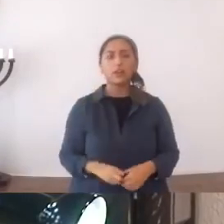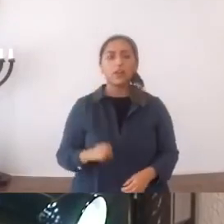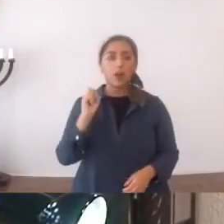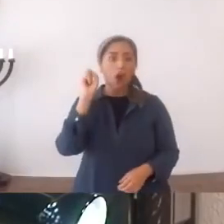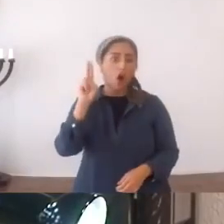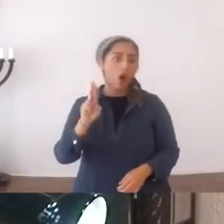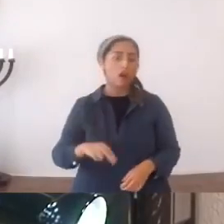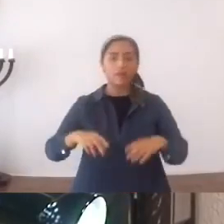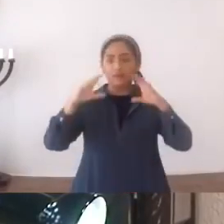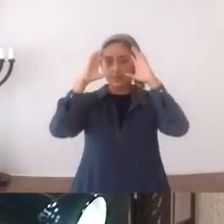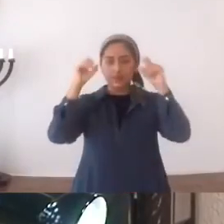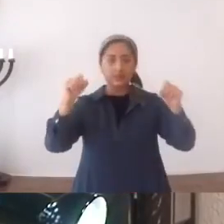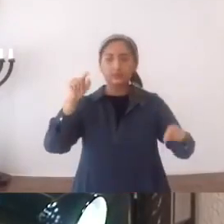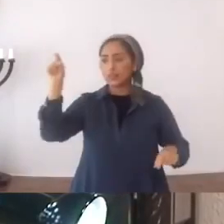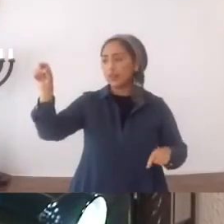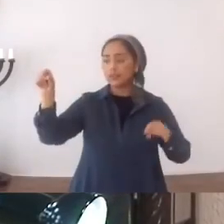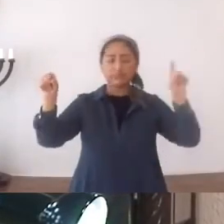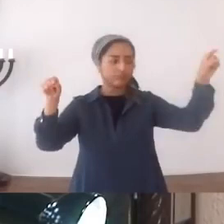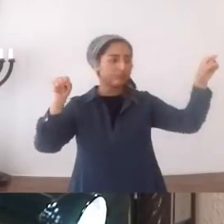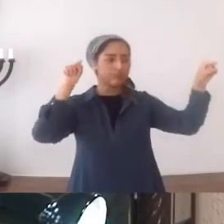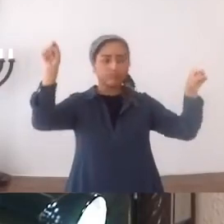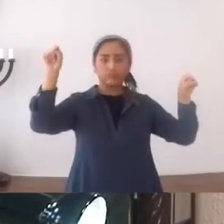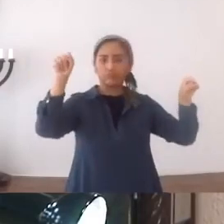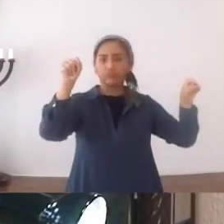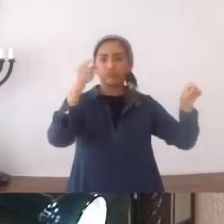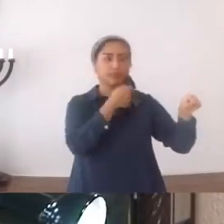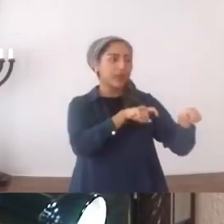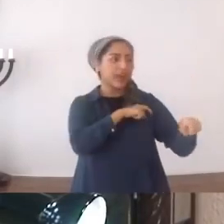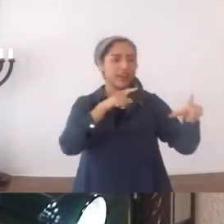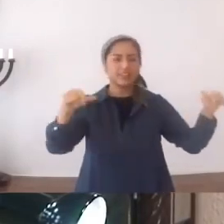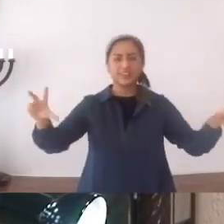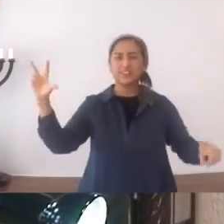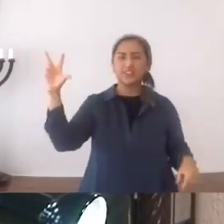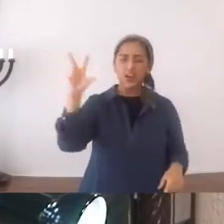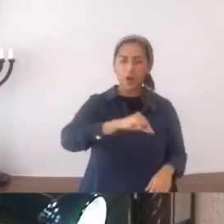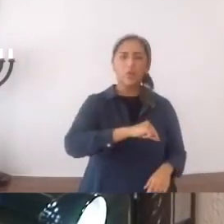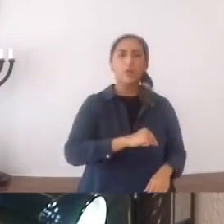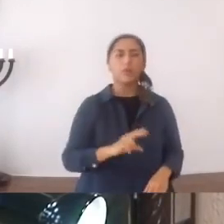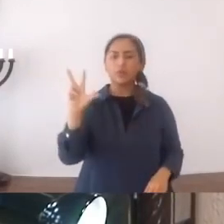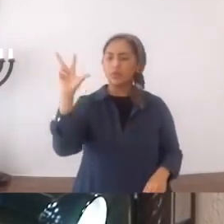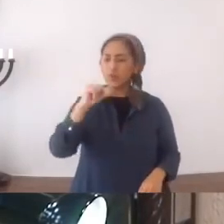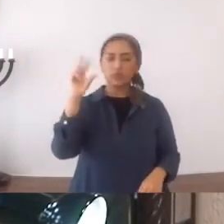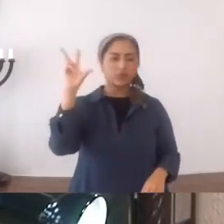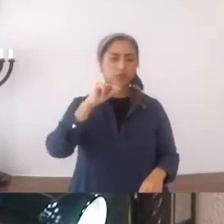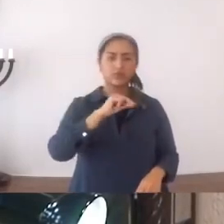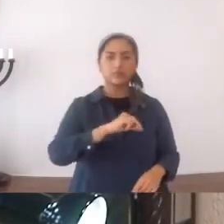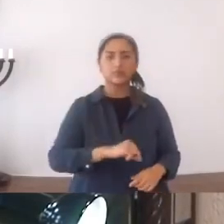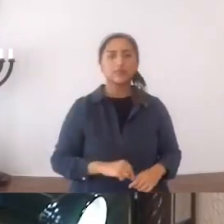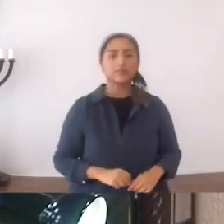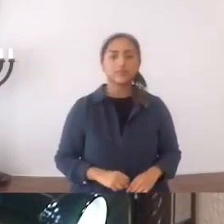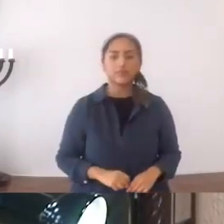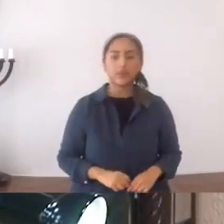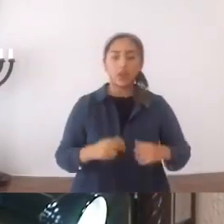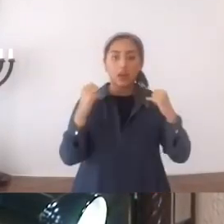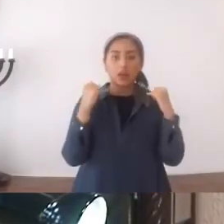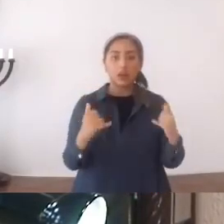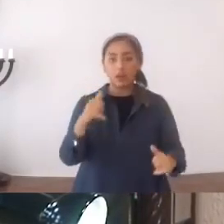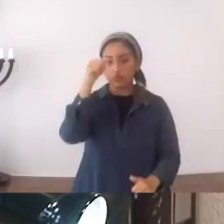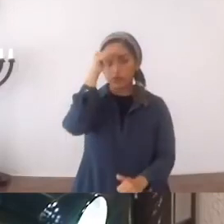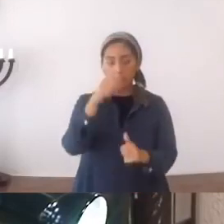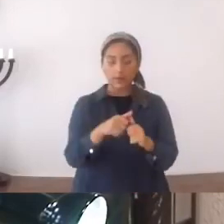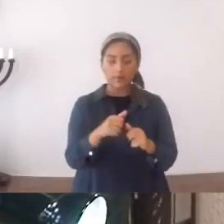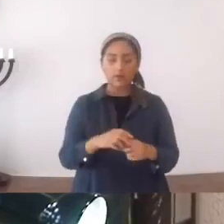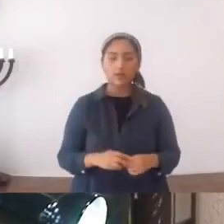Trump? No. No. ¿O el presidente de aquí, de Or este the president país, of de this España? country, or No, Spain, or no, that? no, no, no, no,